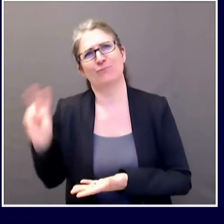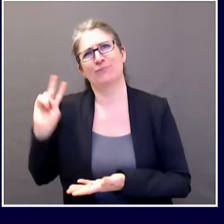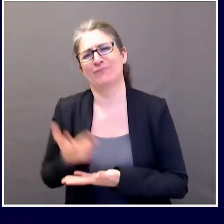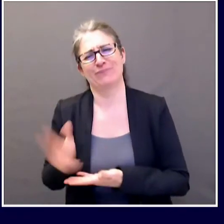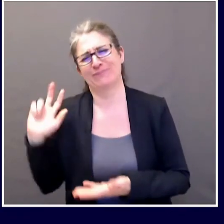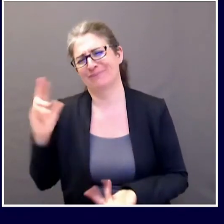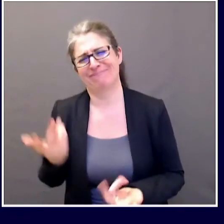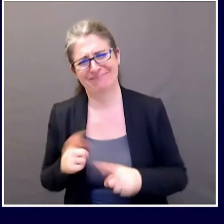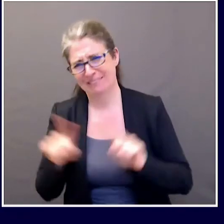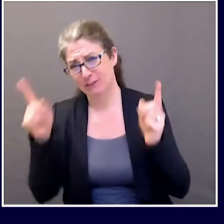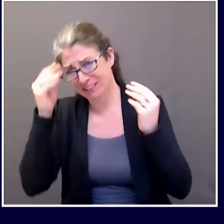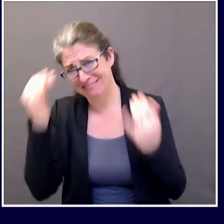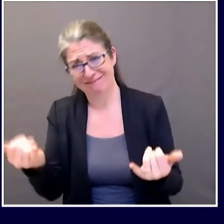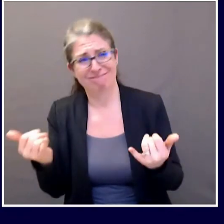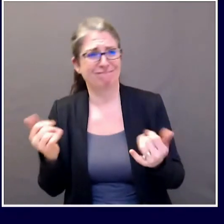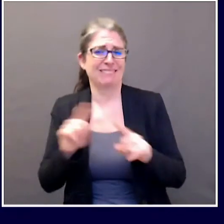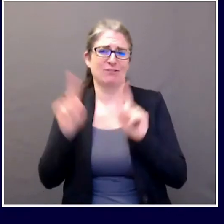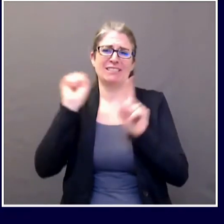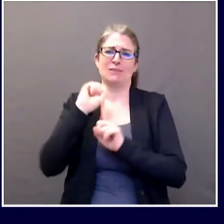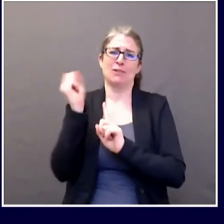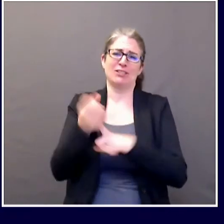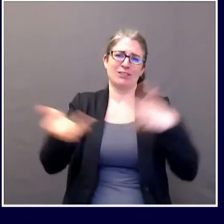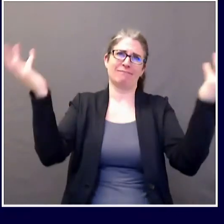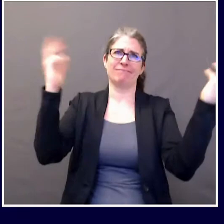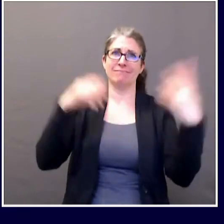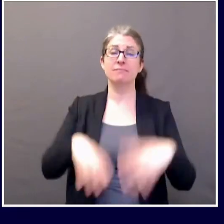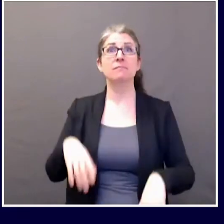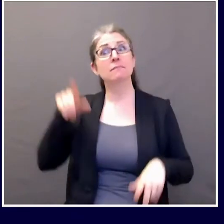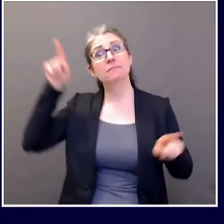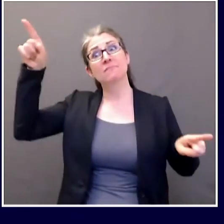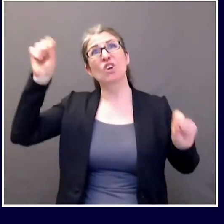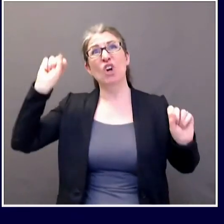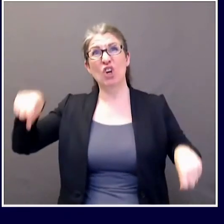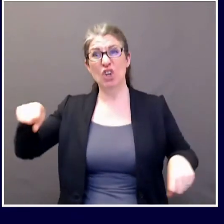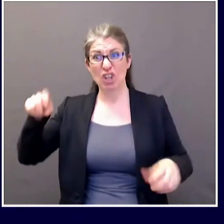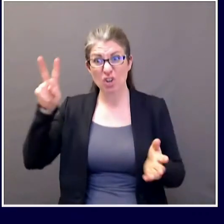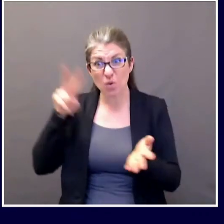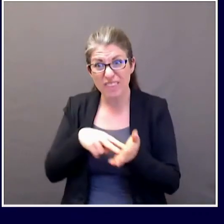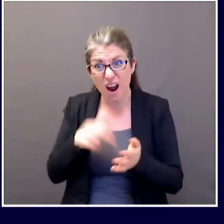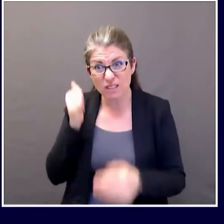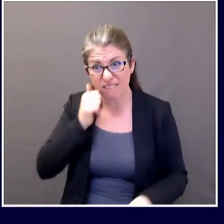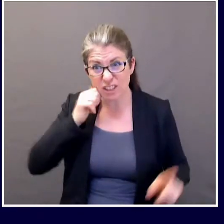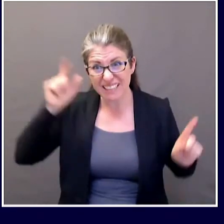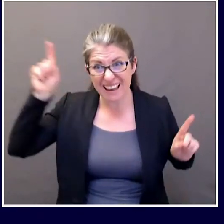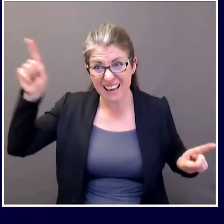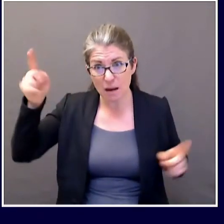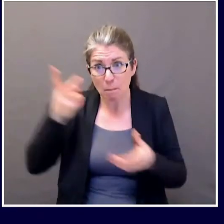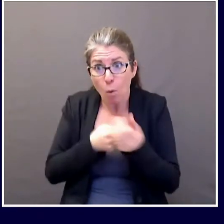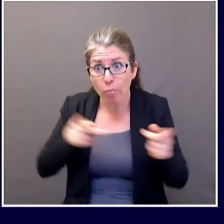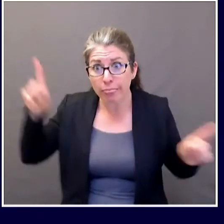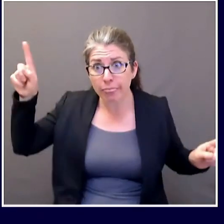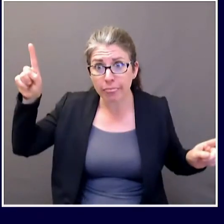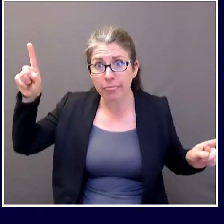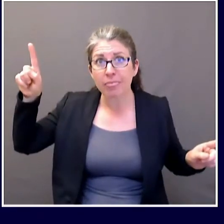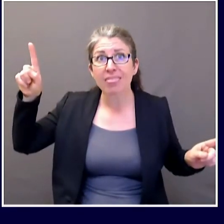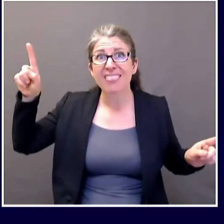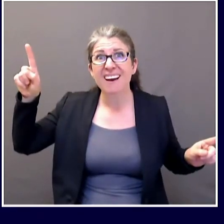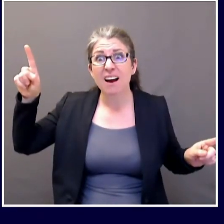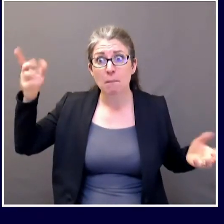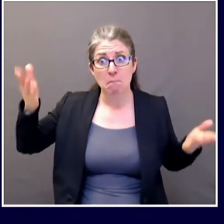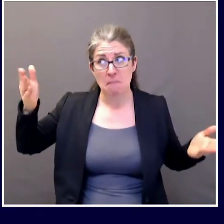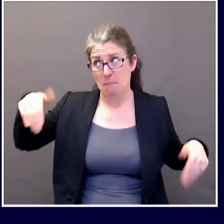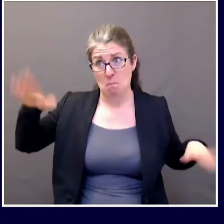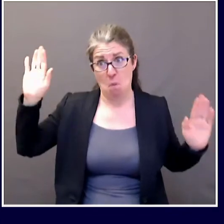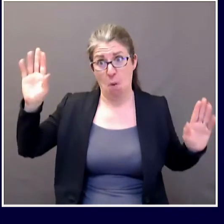up to 2,000, maybe even more doses than that per day, that's a way that we can really utilize as much vaccine as